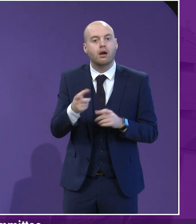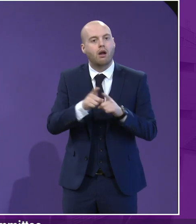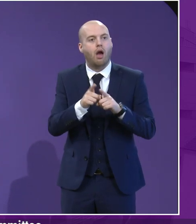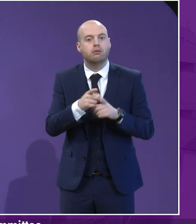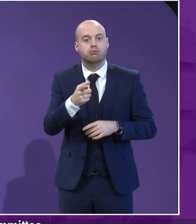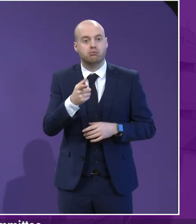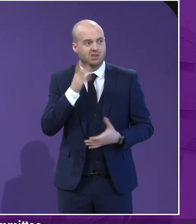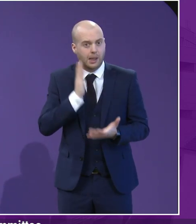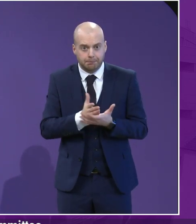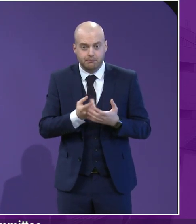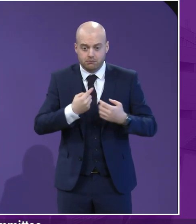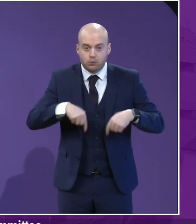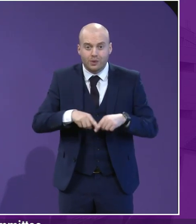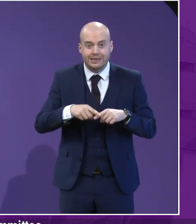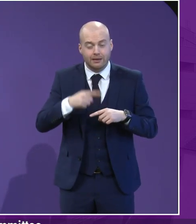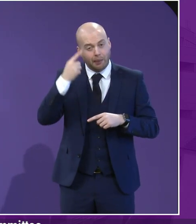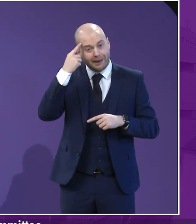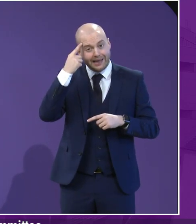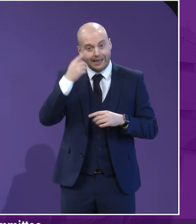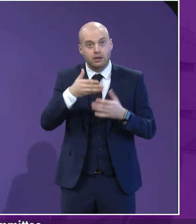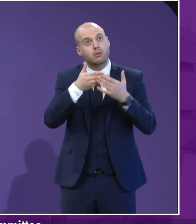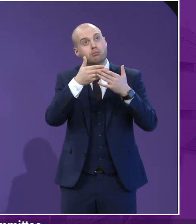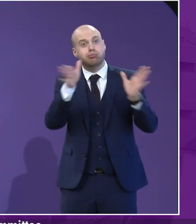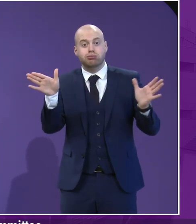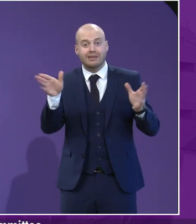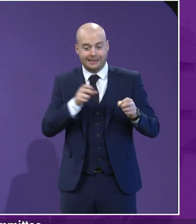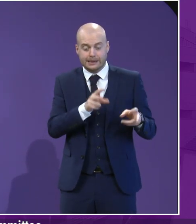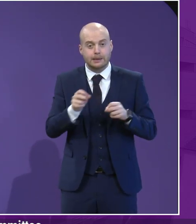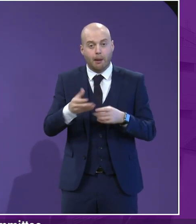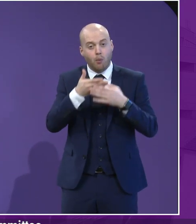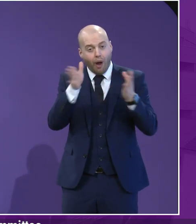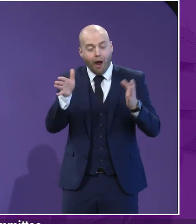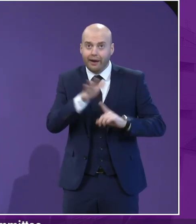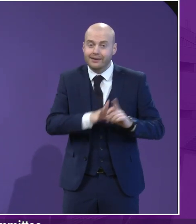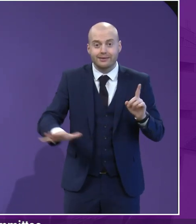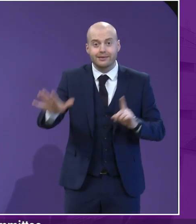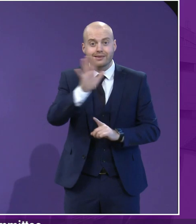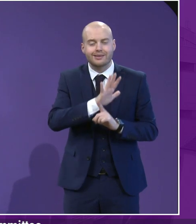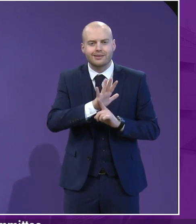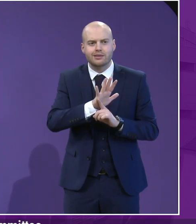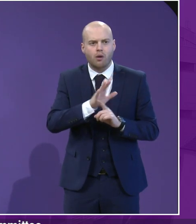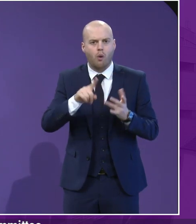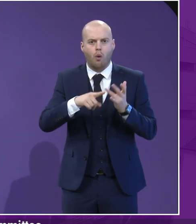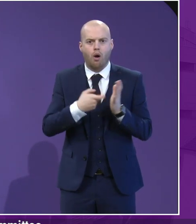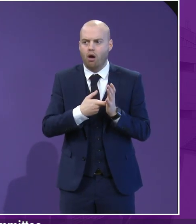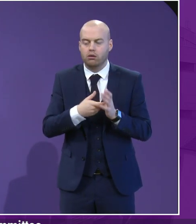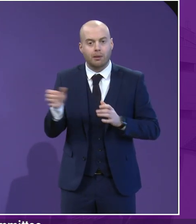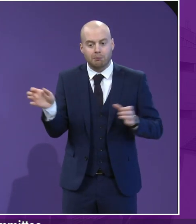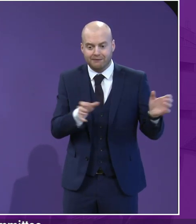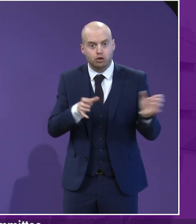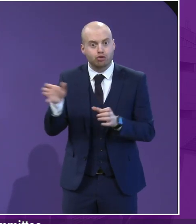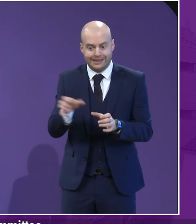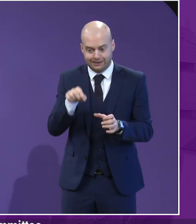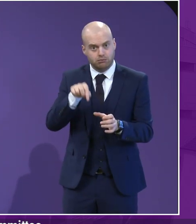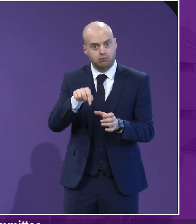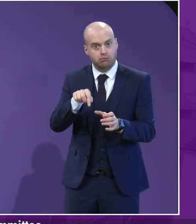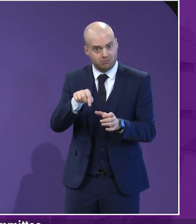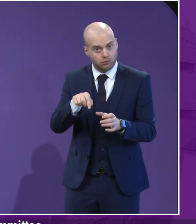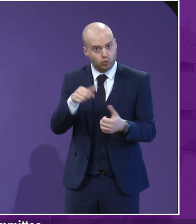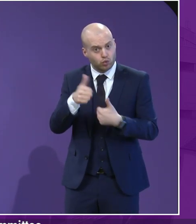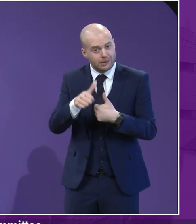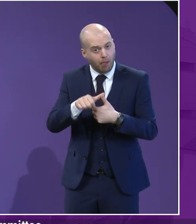pertains to the point you're making, but actually is a much broader kind of question about what the evidence base is across all of these